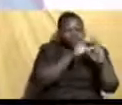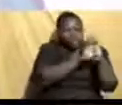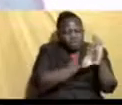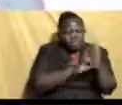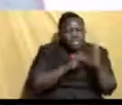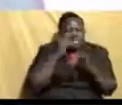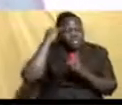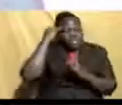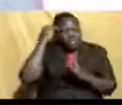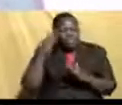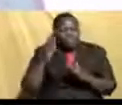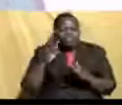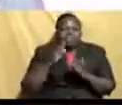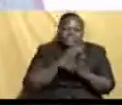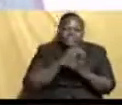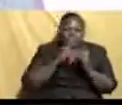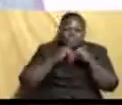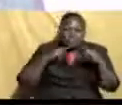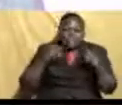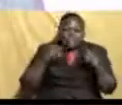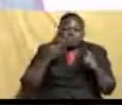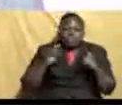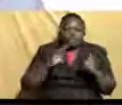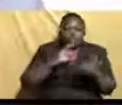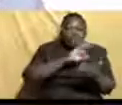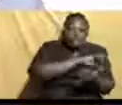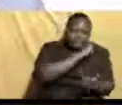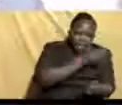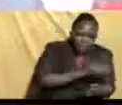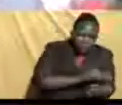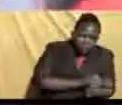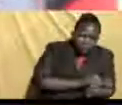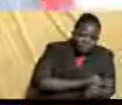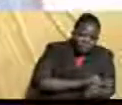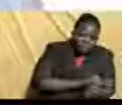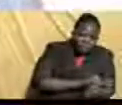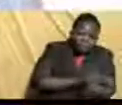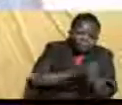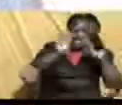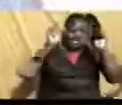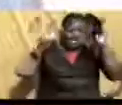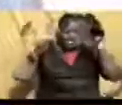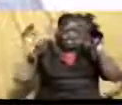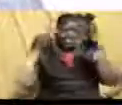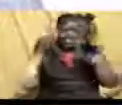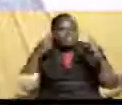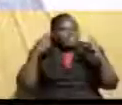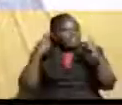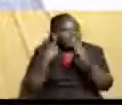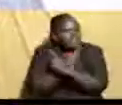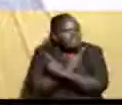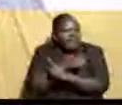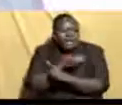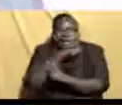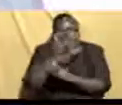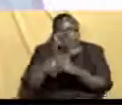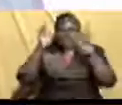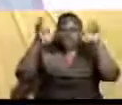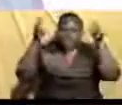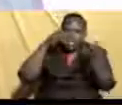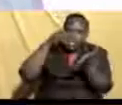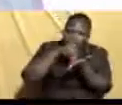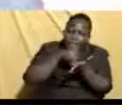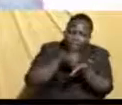of separation of powers of state offices, the issue of various other issues really,